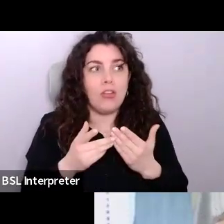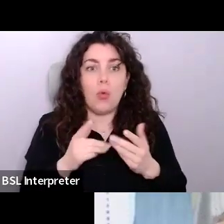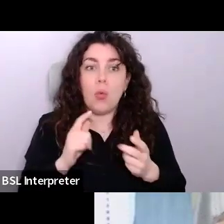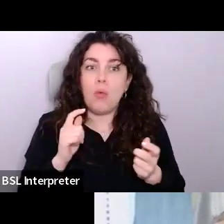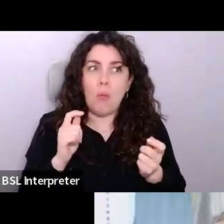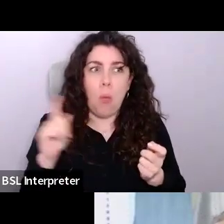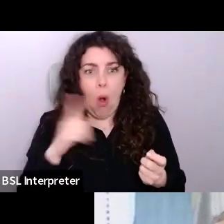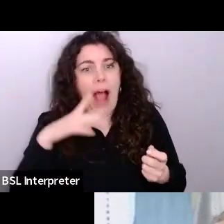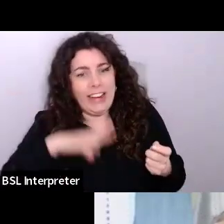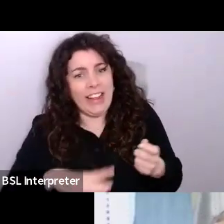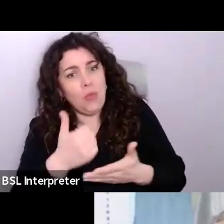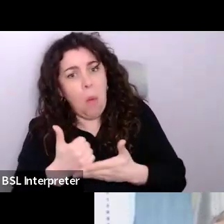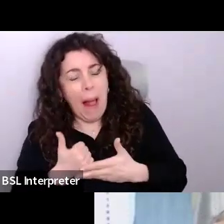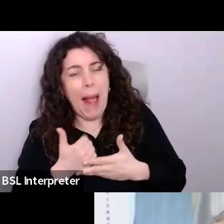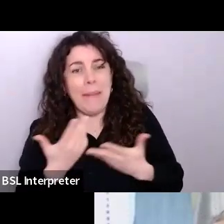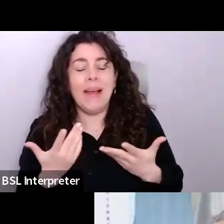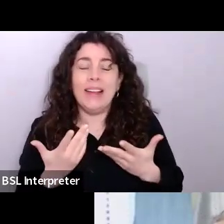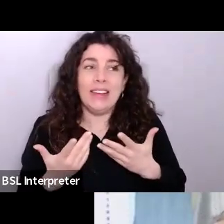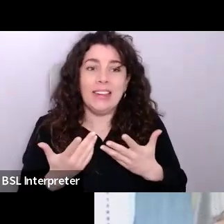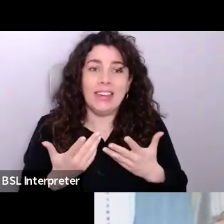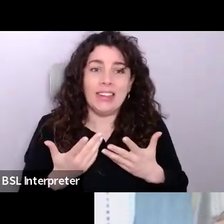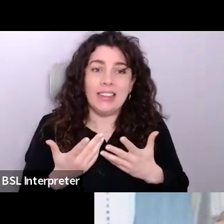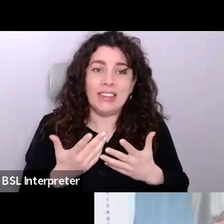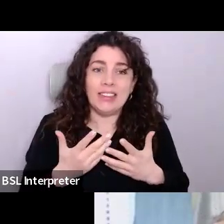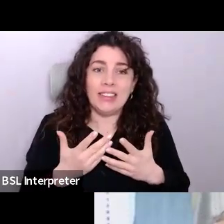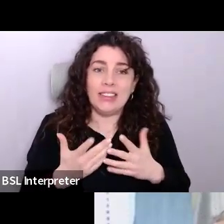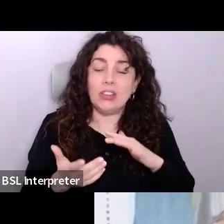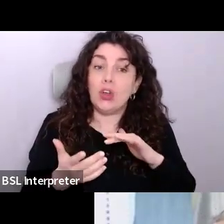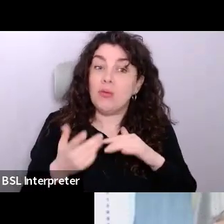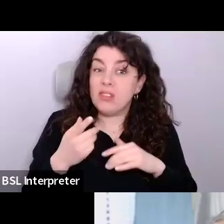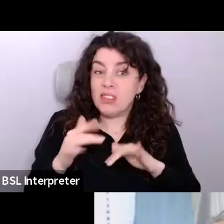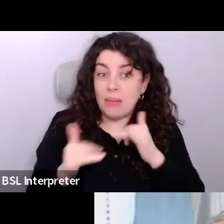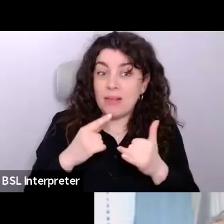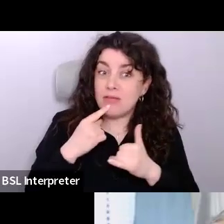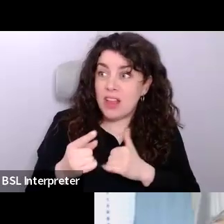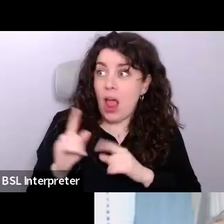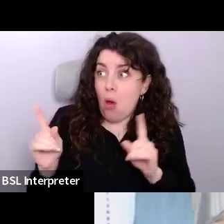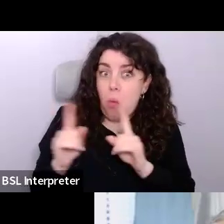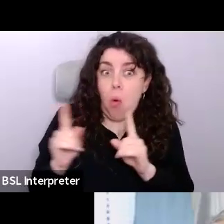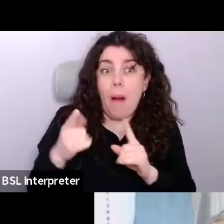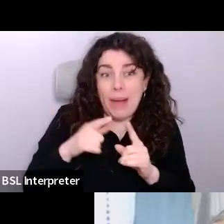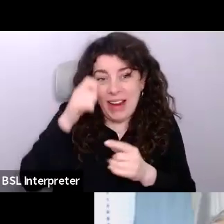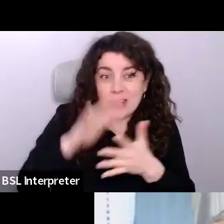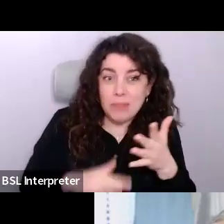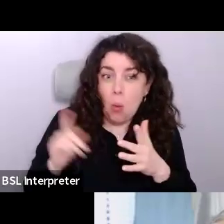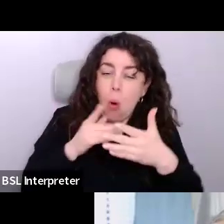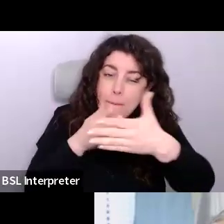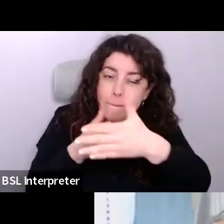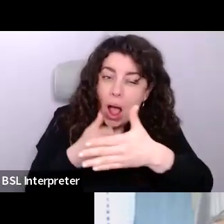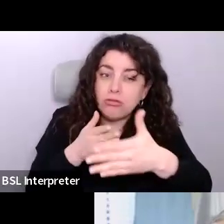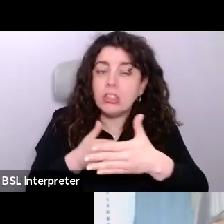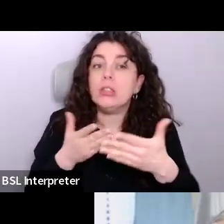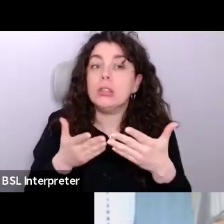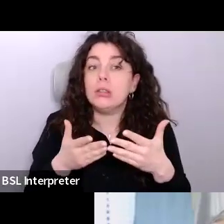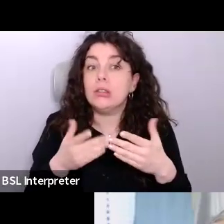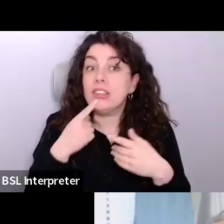the barriers and difficulties that you either have experienced or anticipate, and then, you